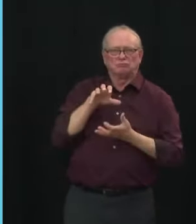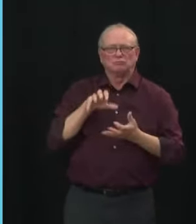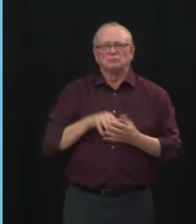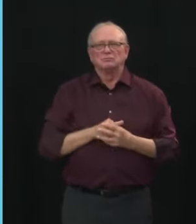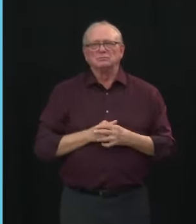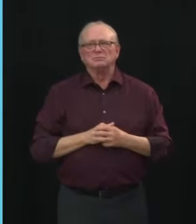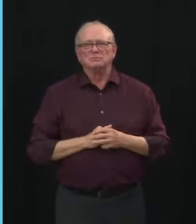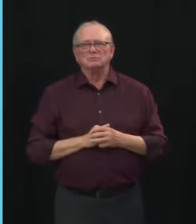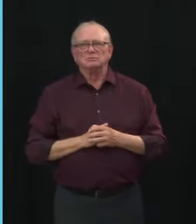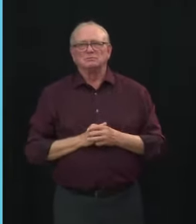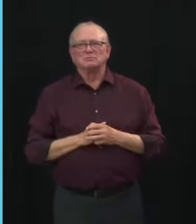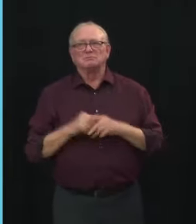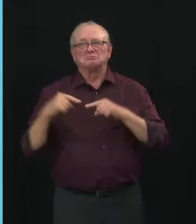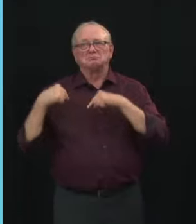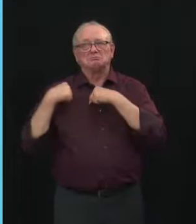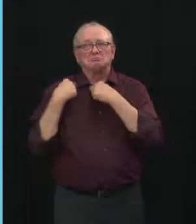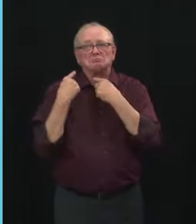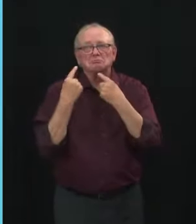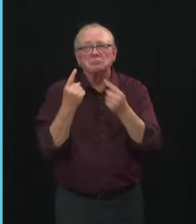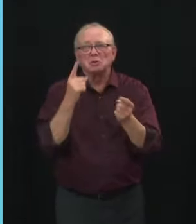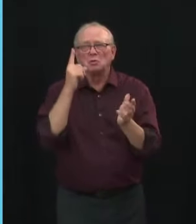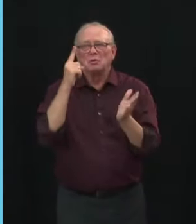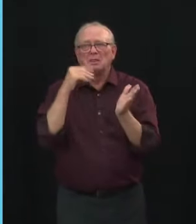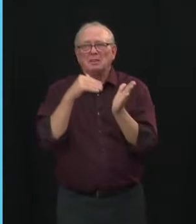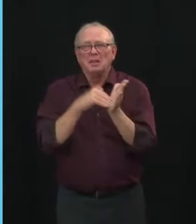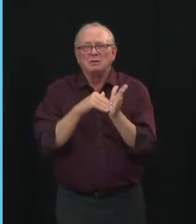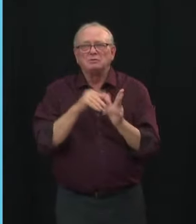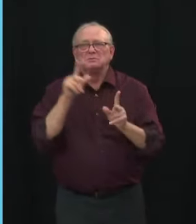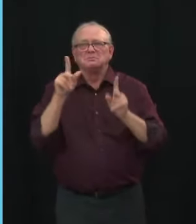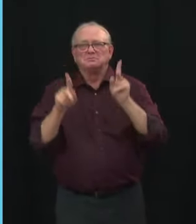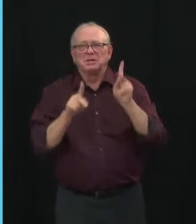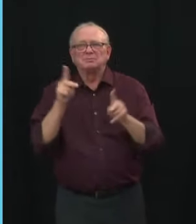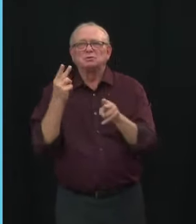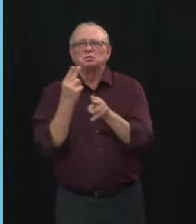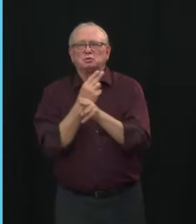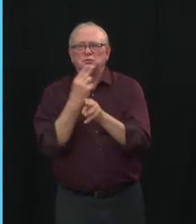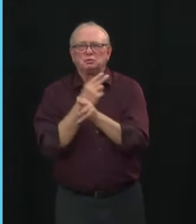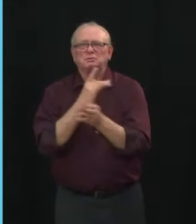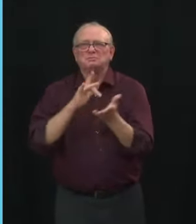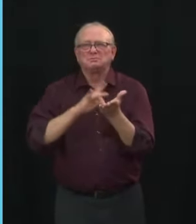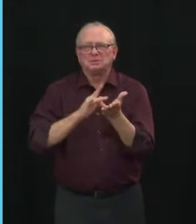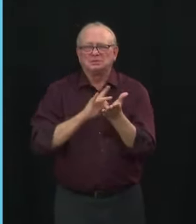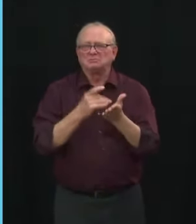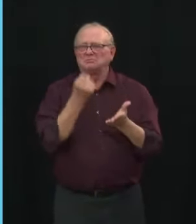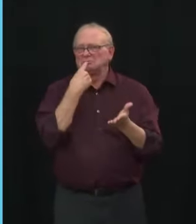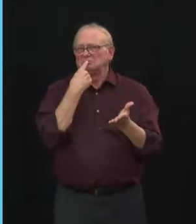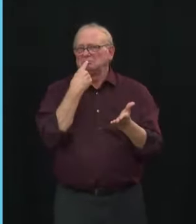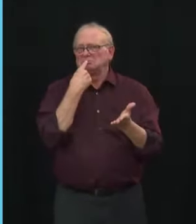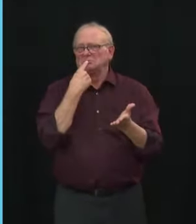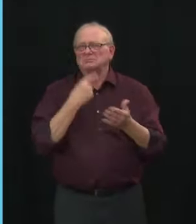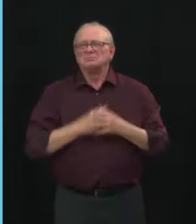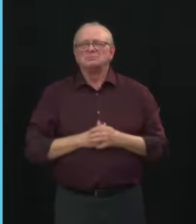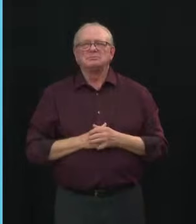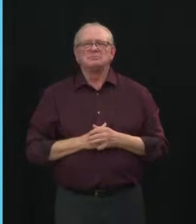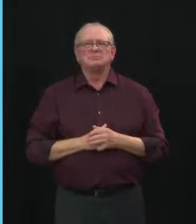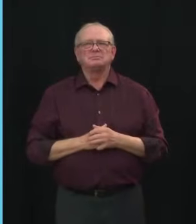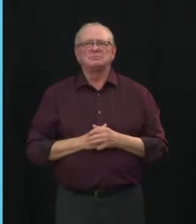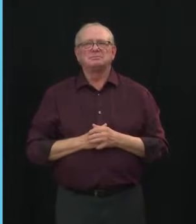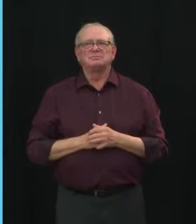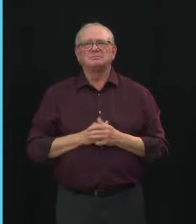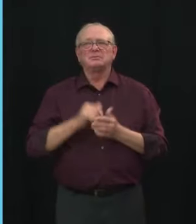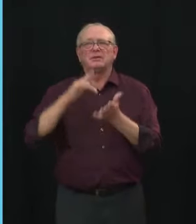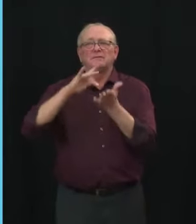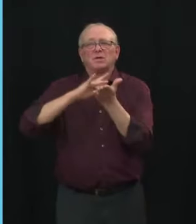week. All pharmacies in Alberta can now dispense Paxlovid if they choose to do so. We need to make sure that this treatment is used